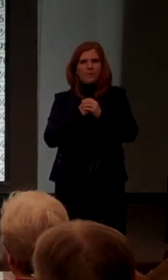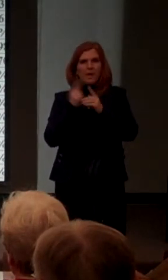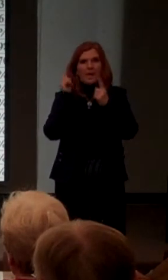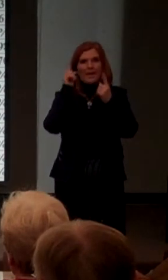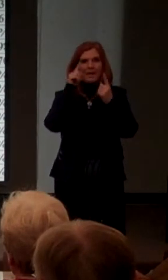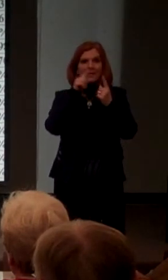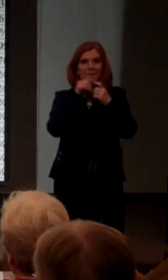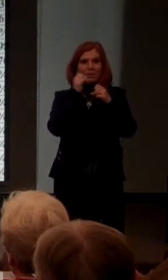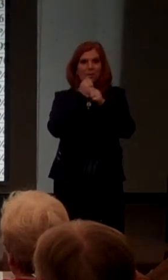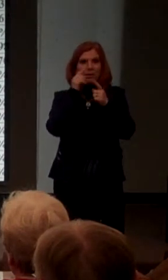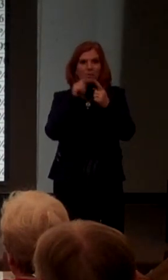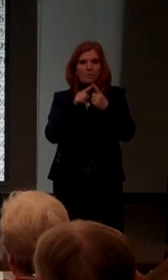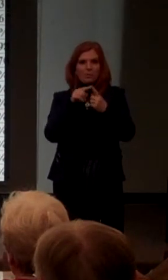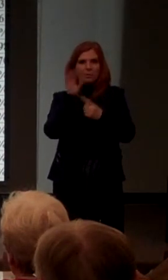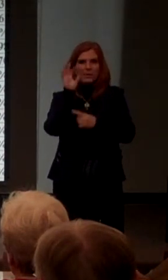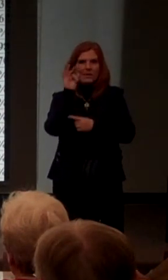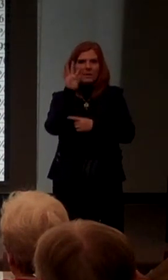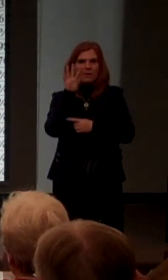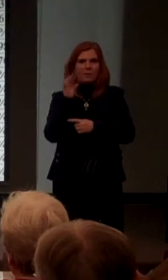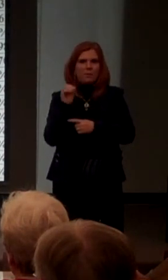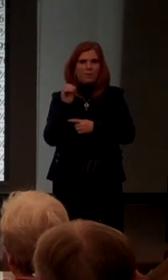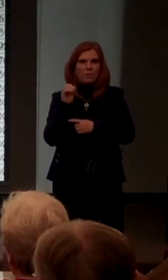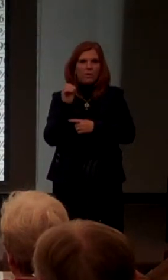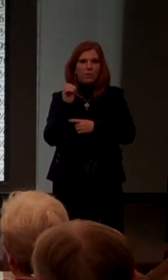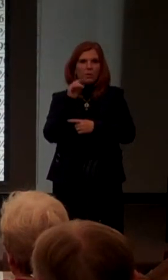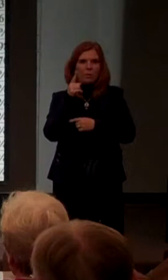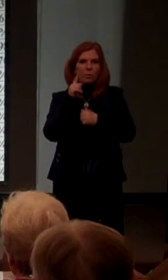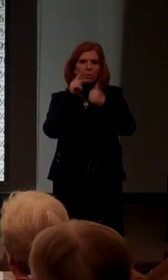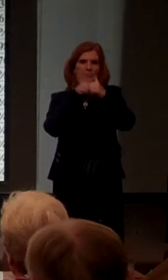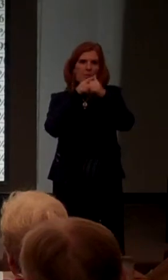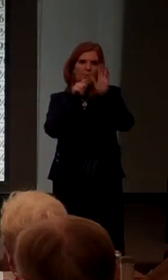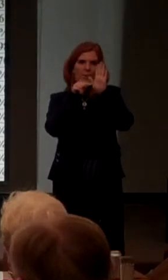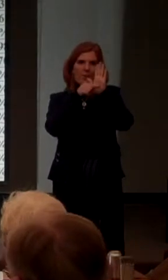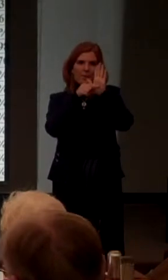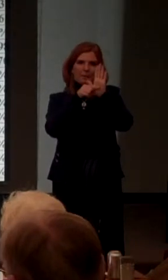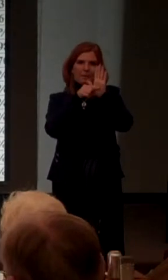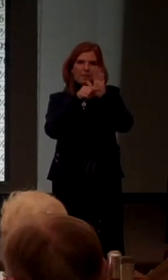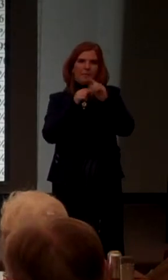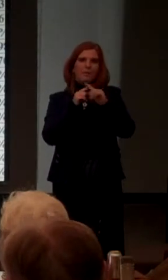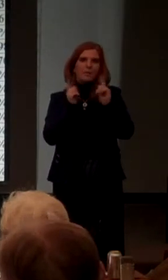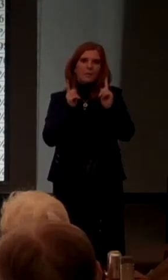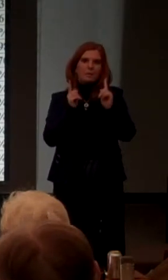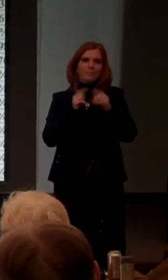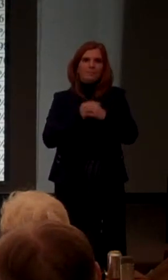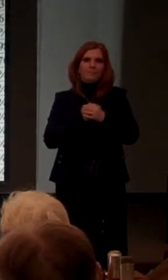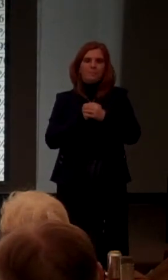until you get to 1940, where you have the first minus.